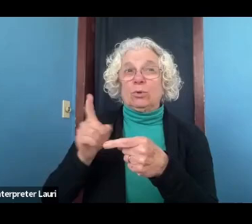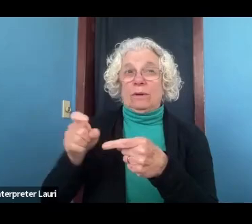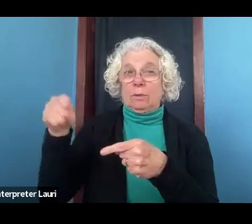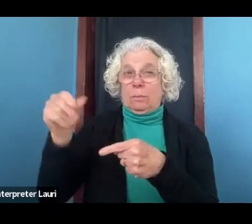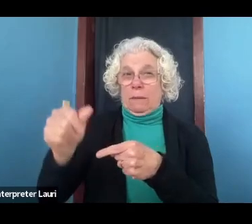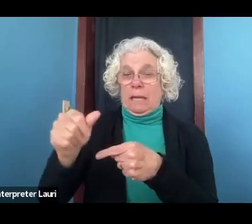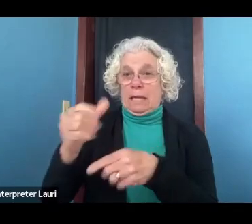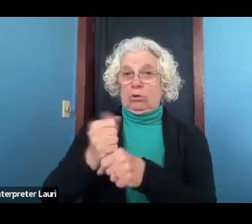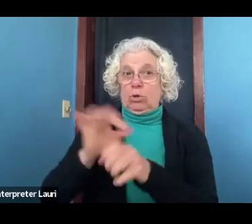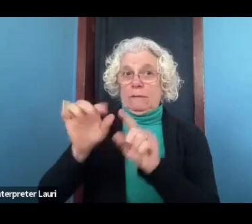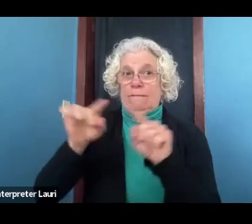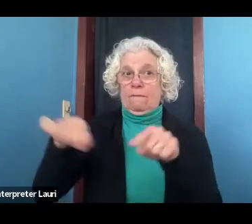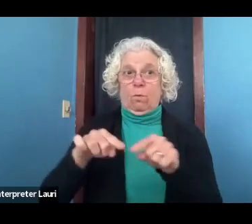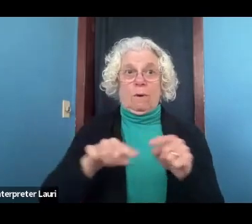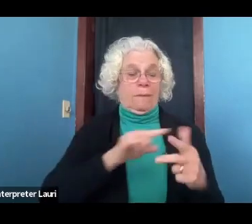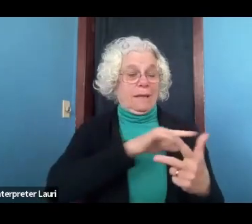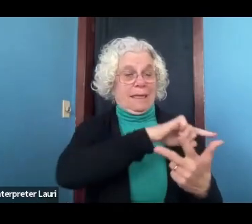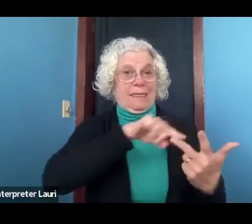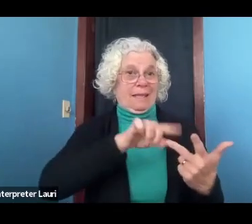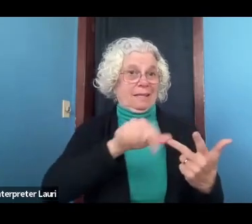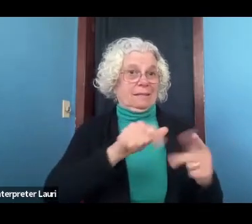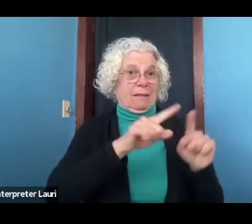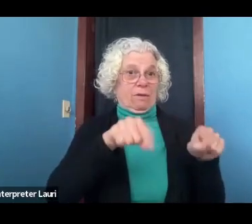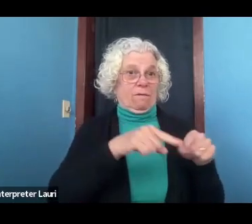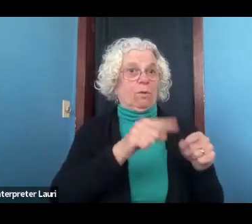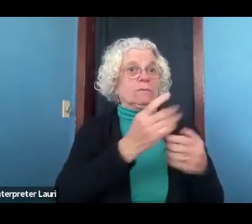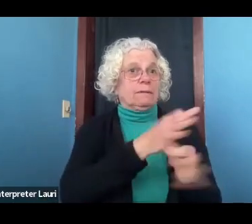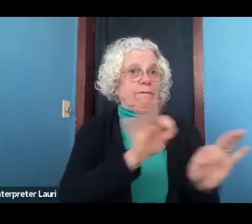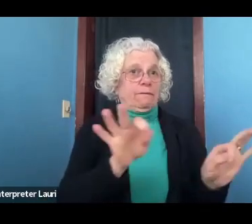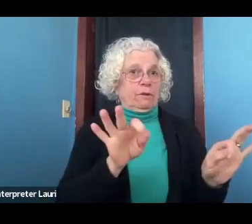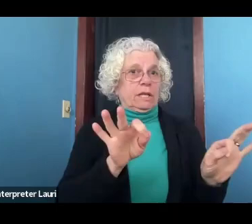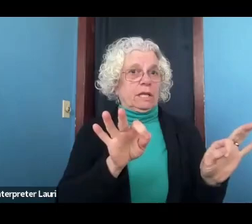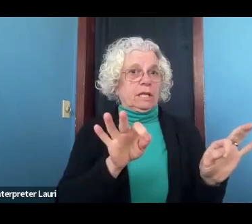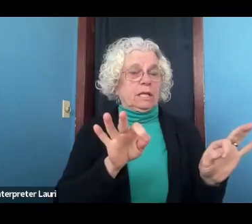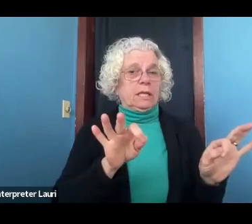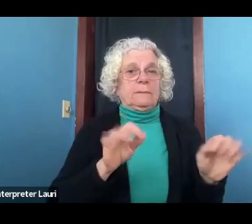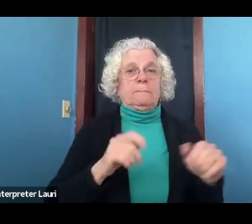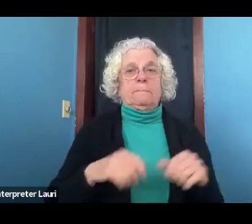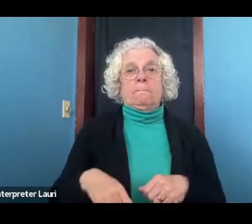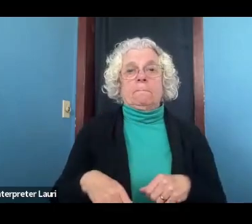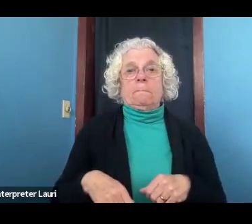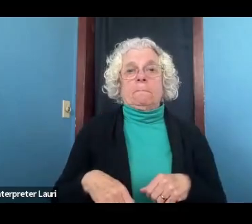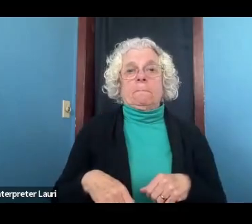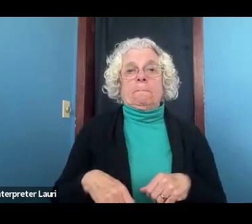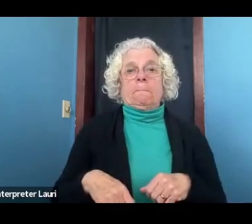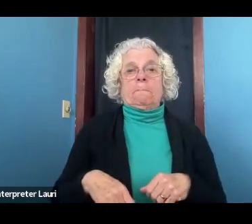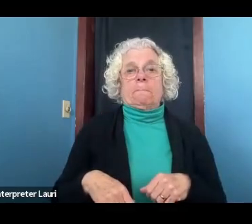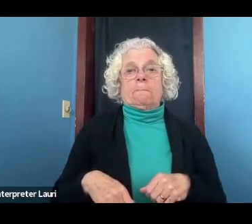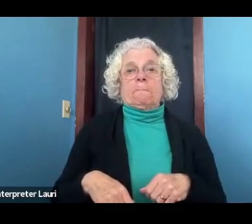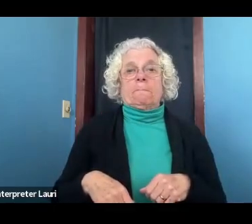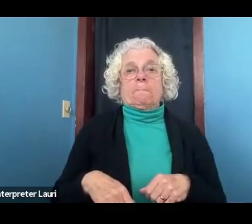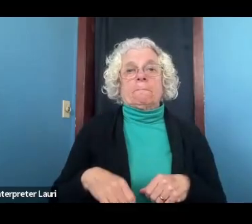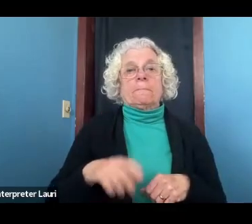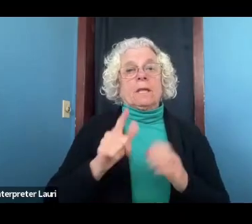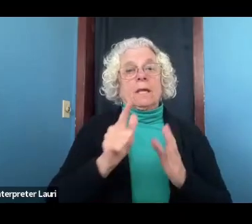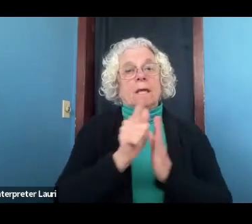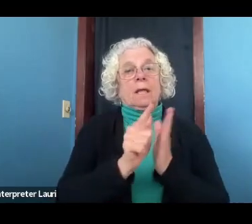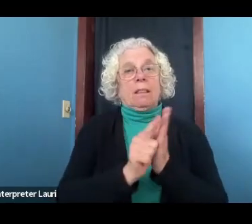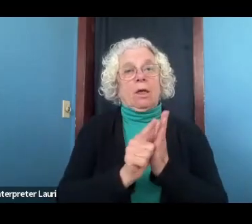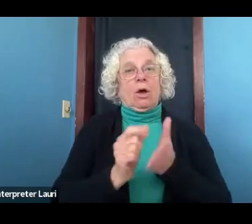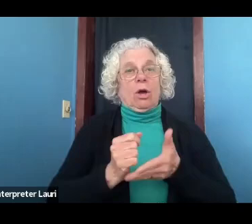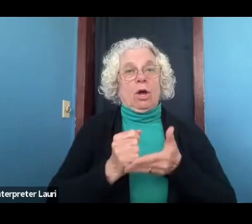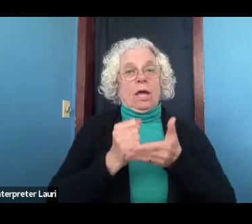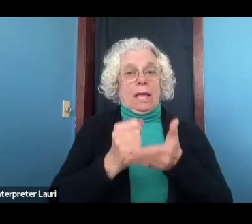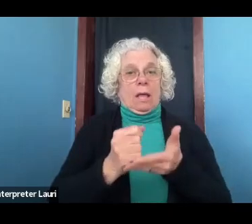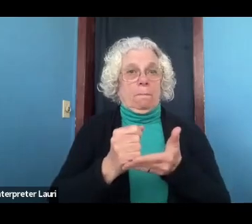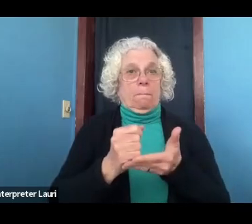is free. Like I said before, the Law Help Min website, you can have a do-it-yourself